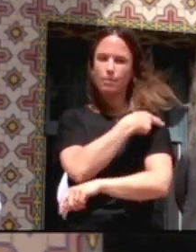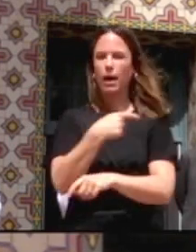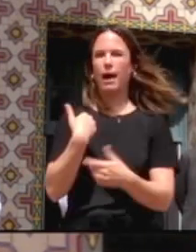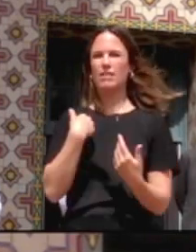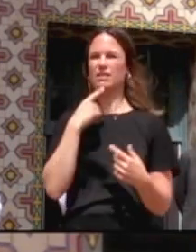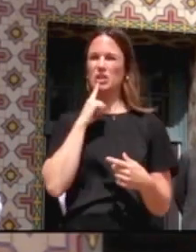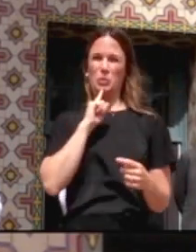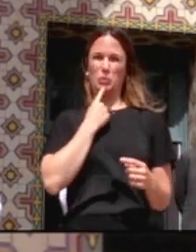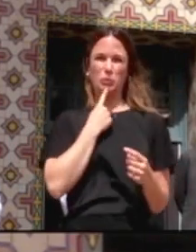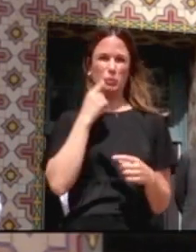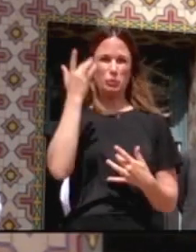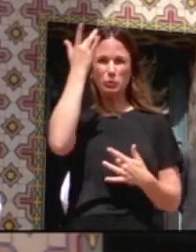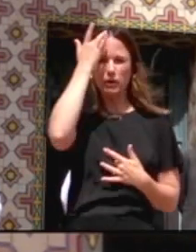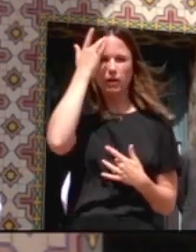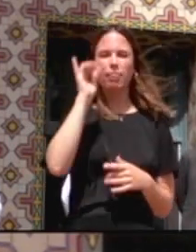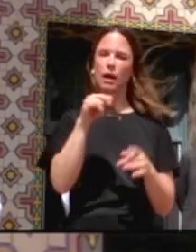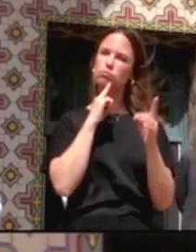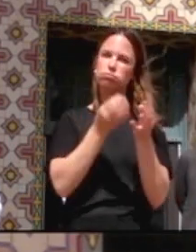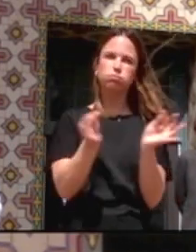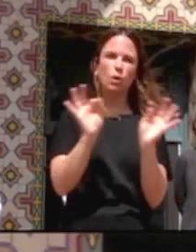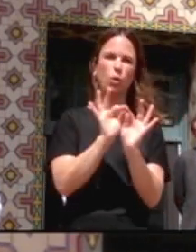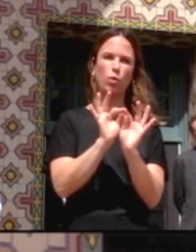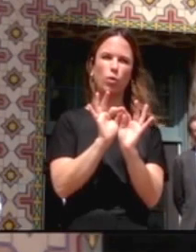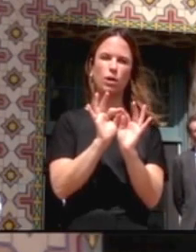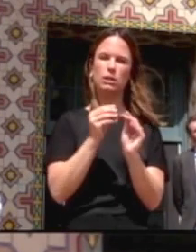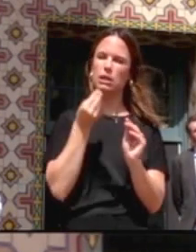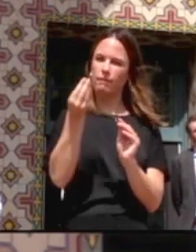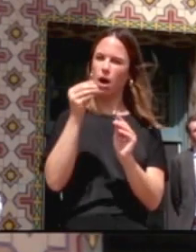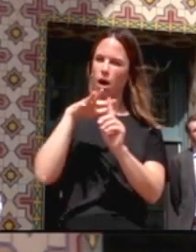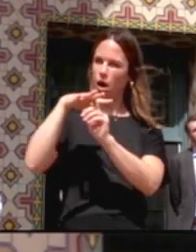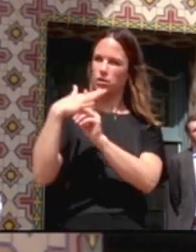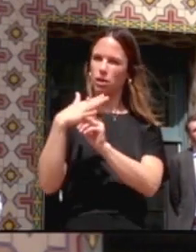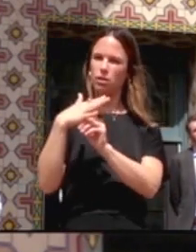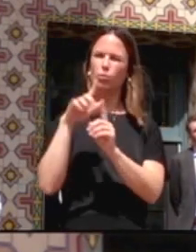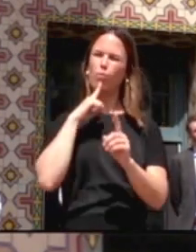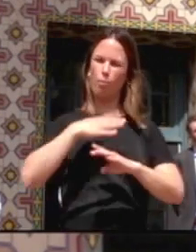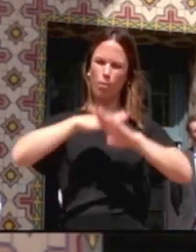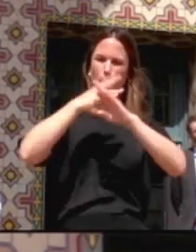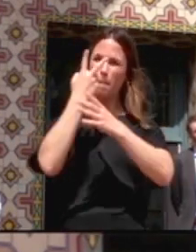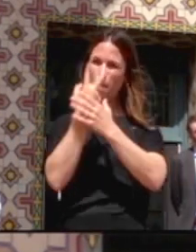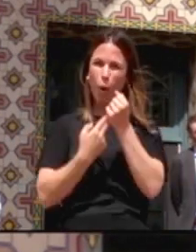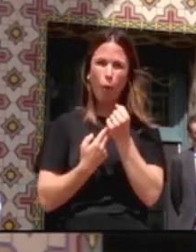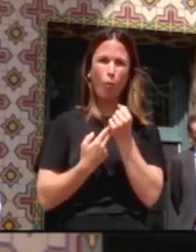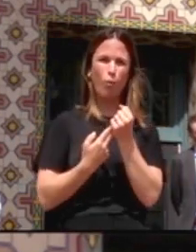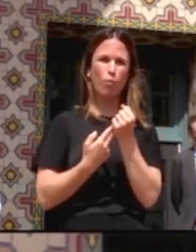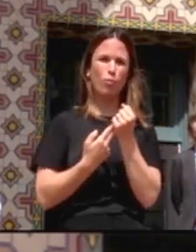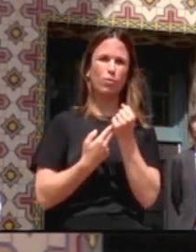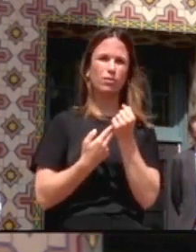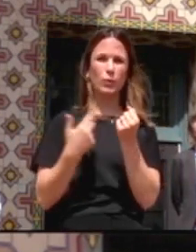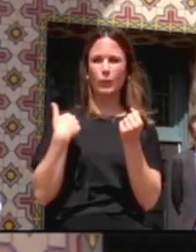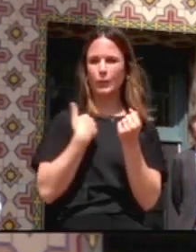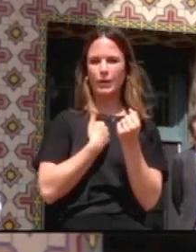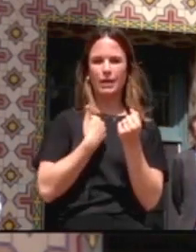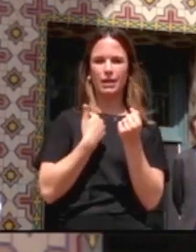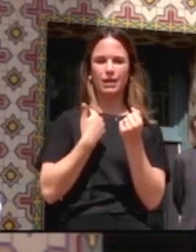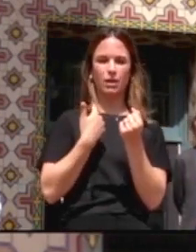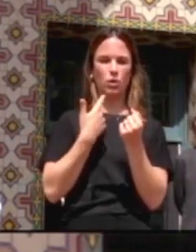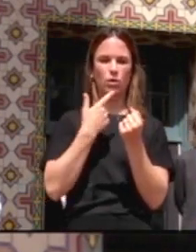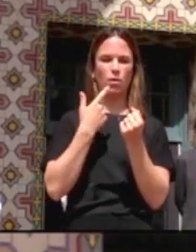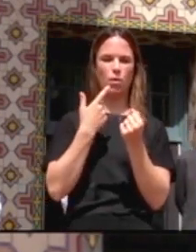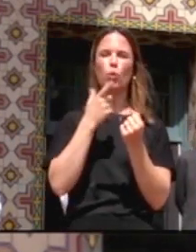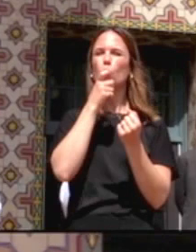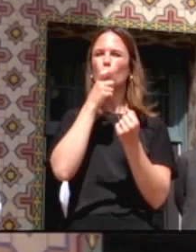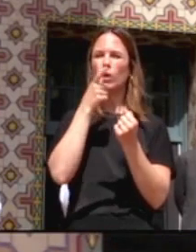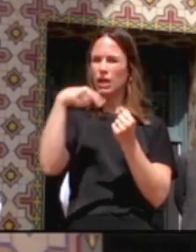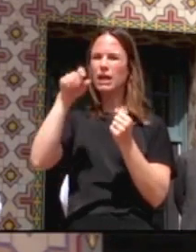illness or pass. And that's an important piece of context to protect both those that, who may be not able to be vaccinated or those who are